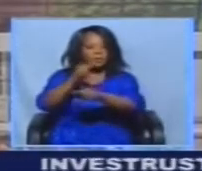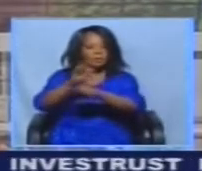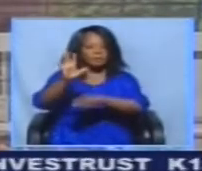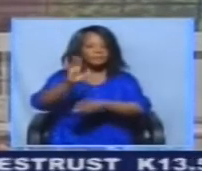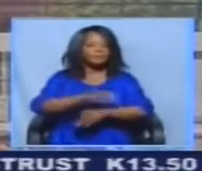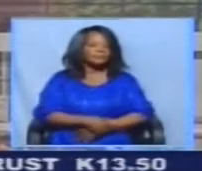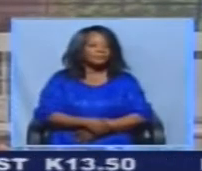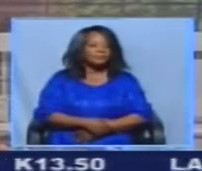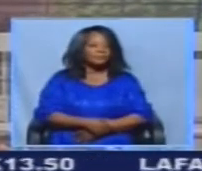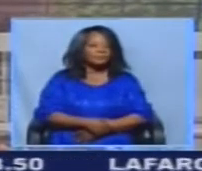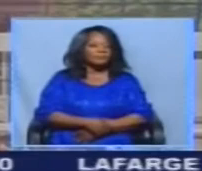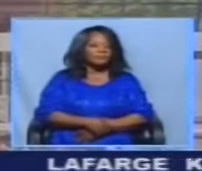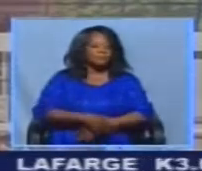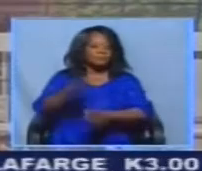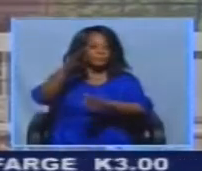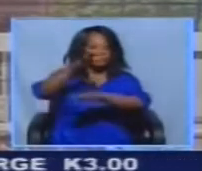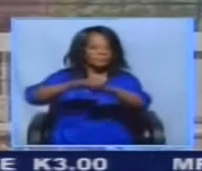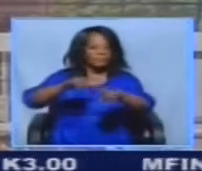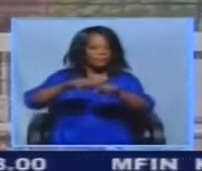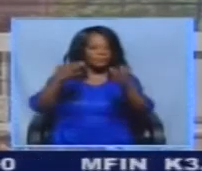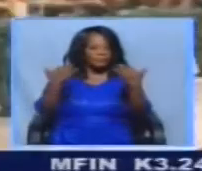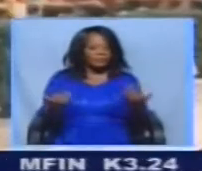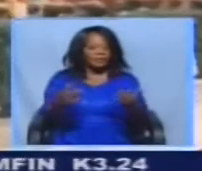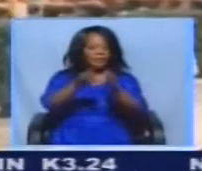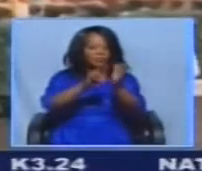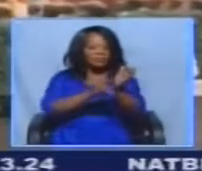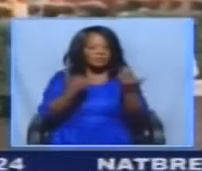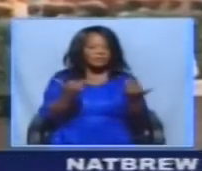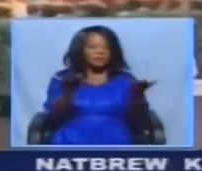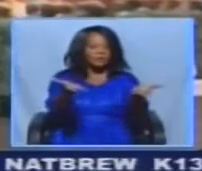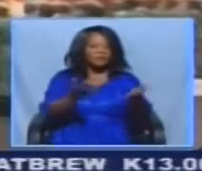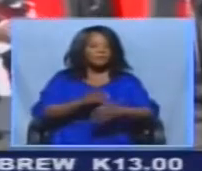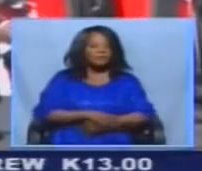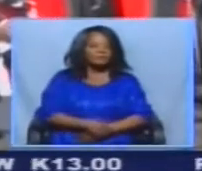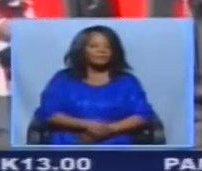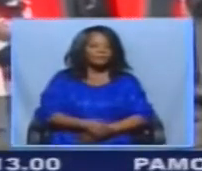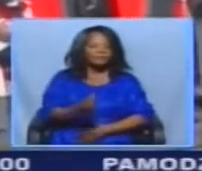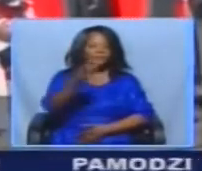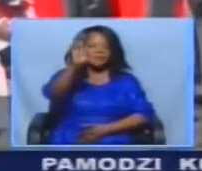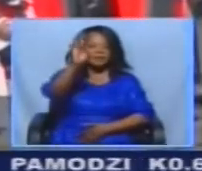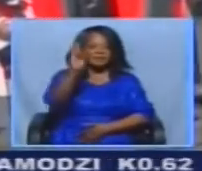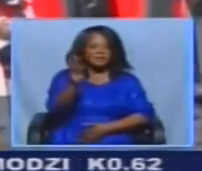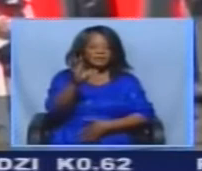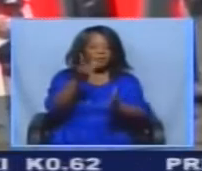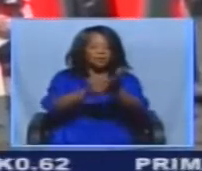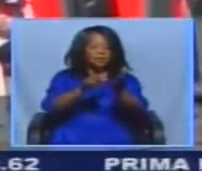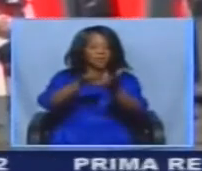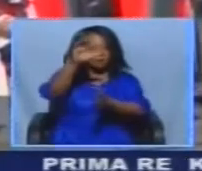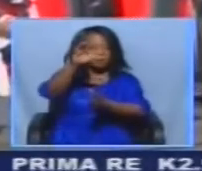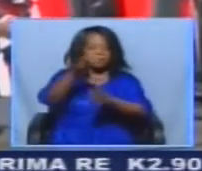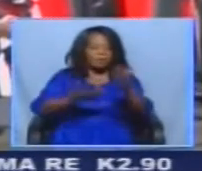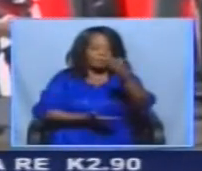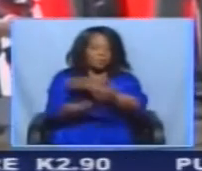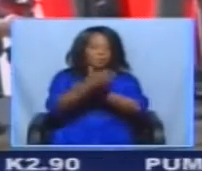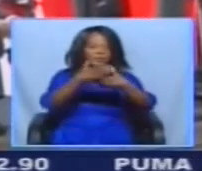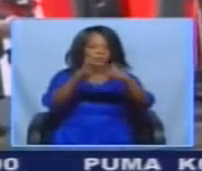Matthews Musukwa was at the courts and now reports. The High Court for the year 2017 for Lusaka Province opened this morning